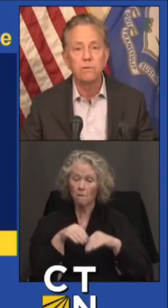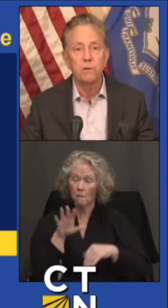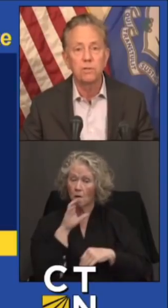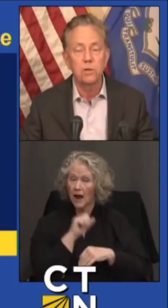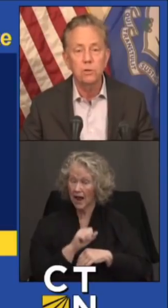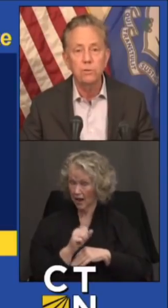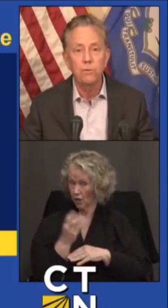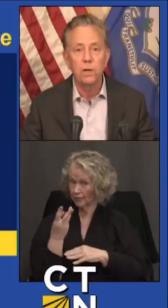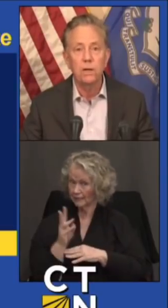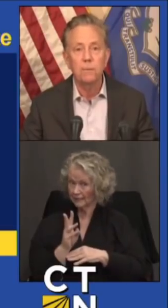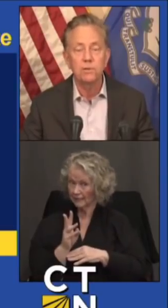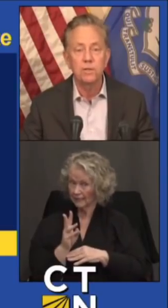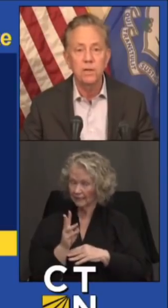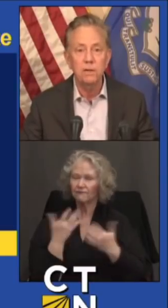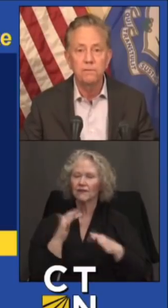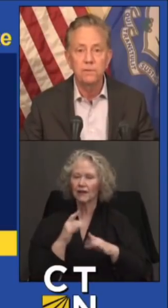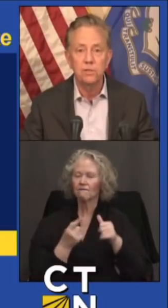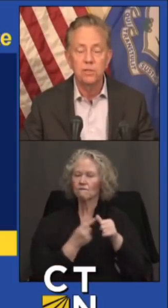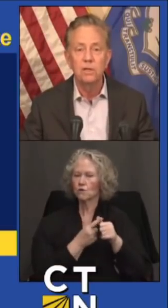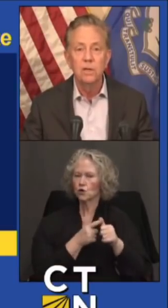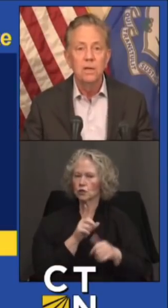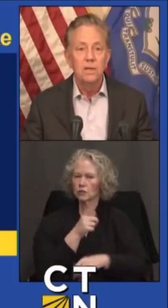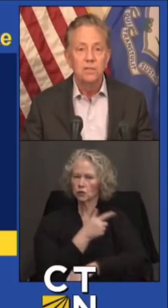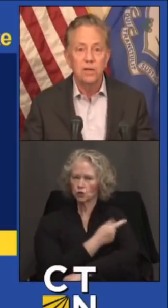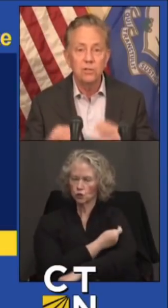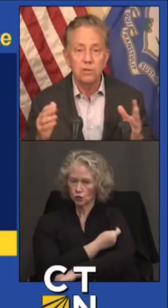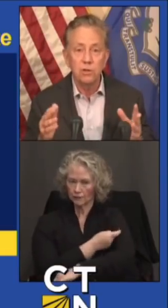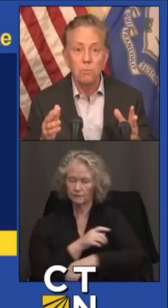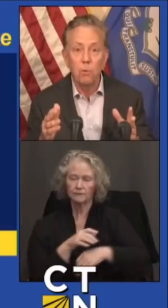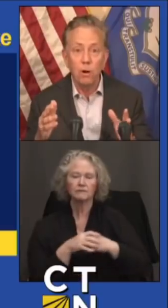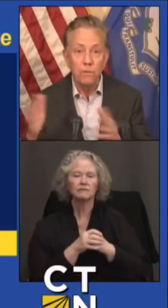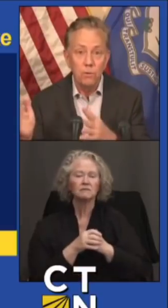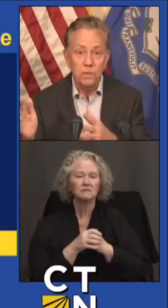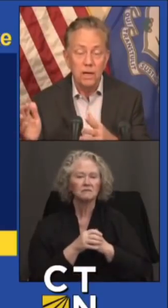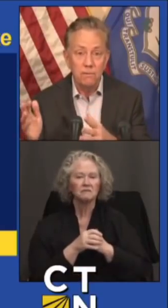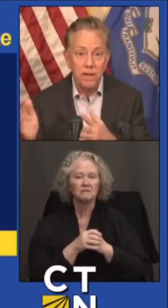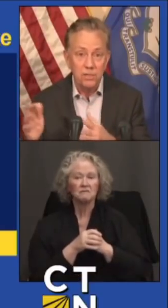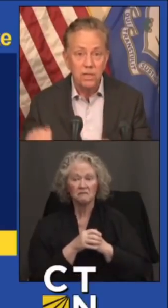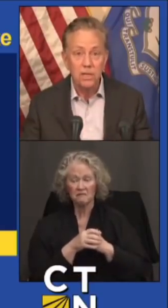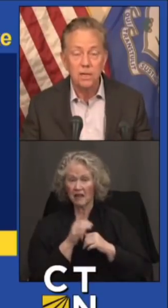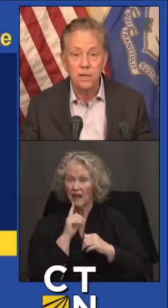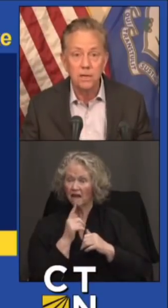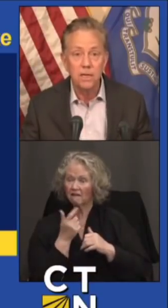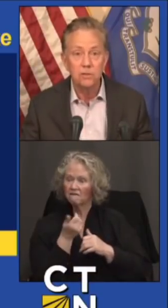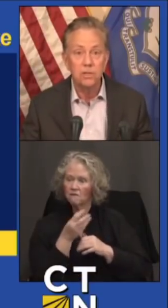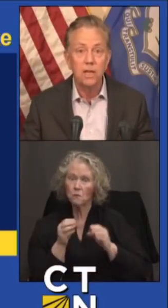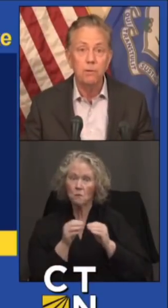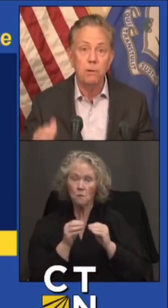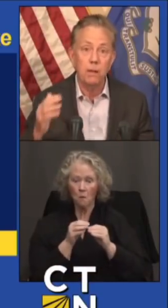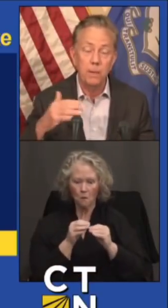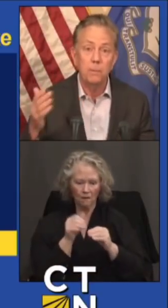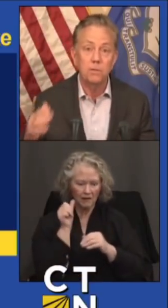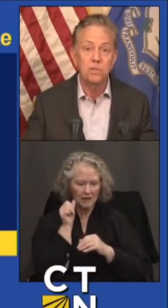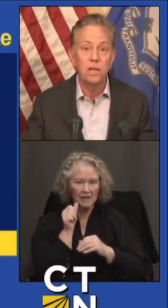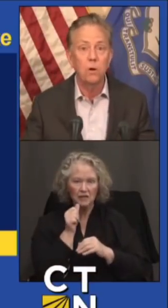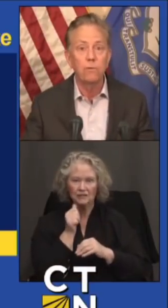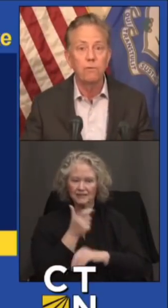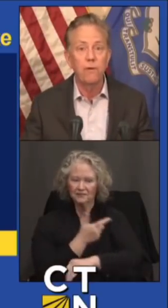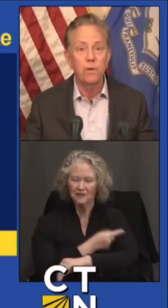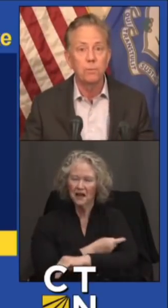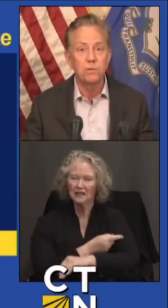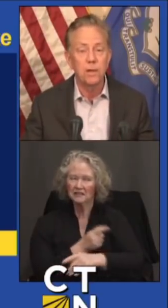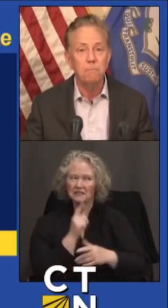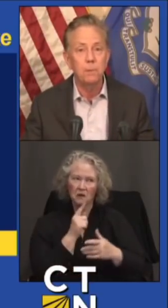received their first dose. 49%. If just a dozen or so more of you had gotten vaccinated yesterday, I'd be able to say